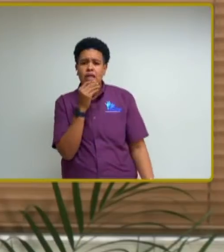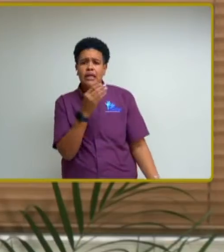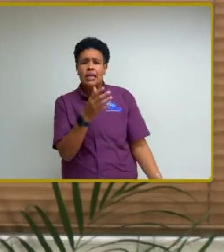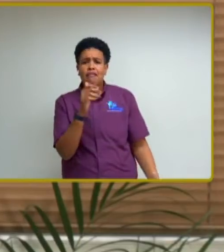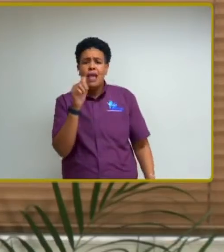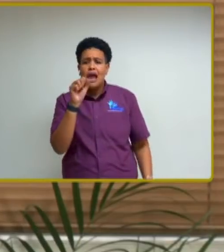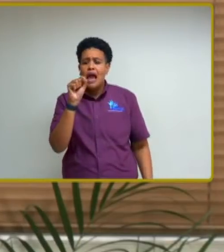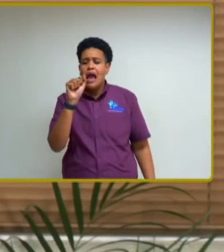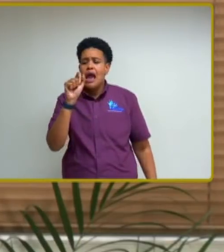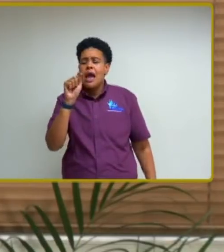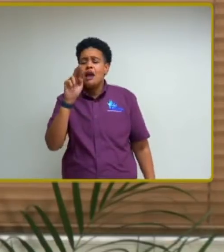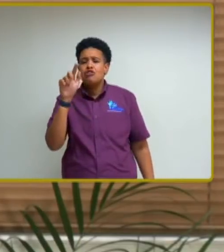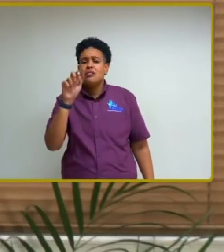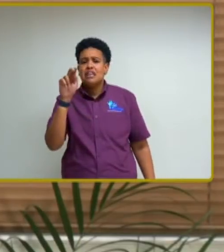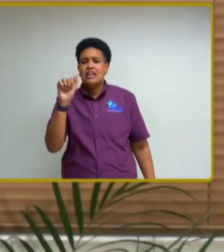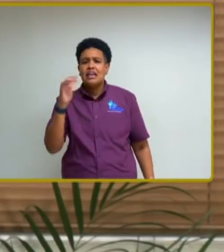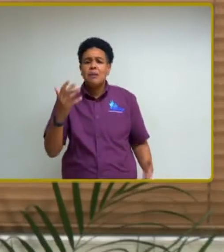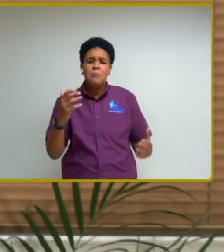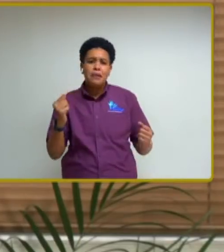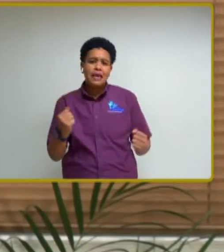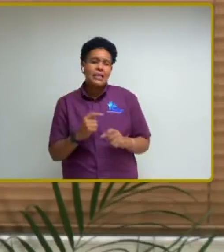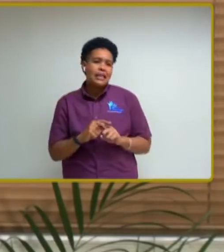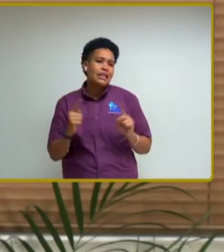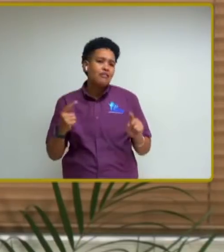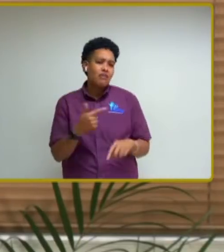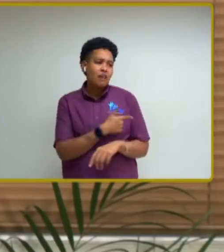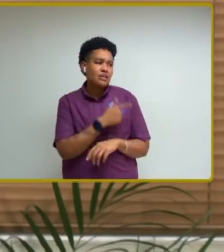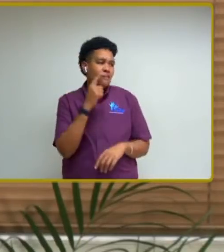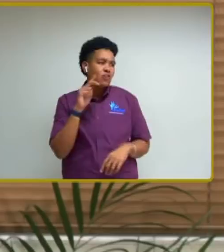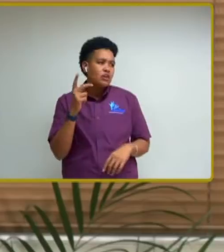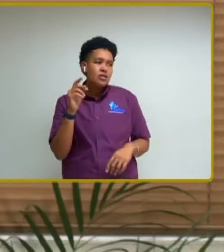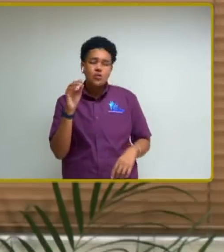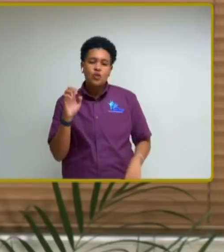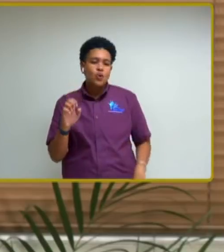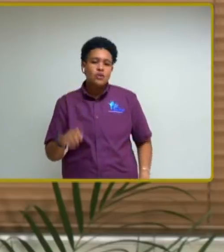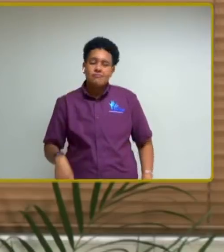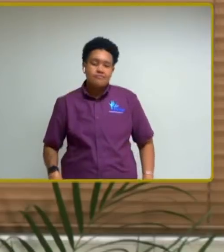the AstraZeneca might get a different vaccine for their second dose?